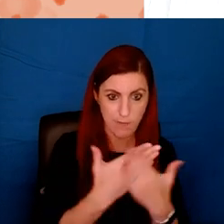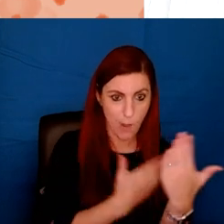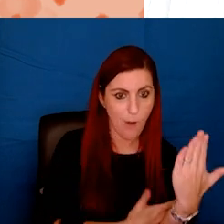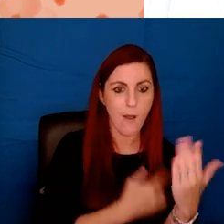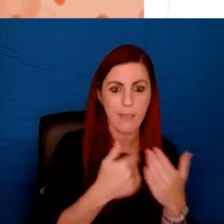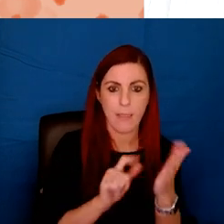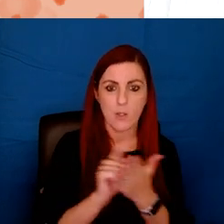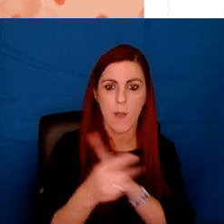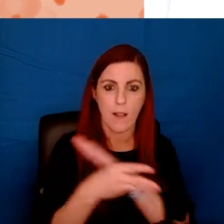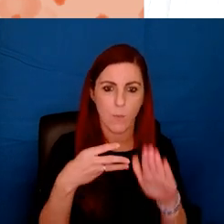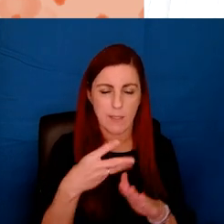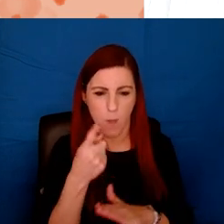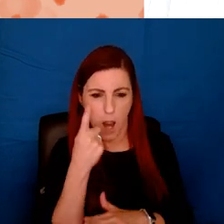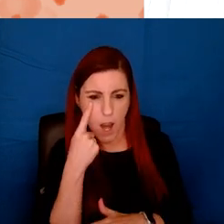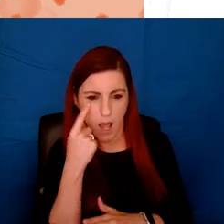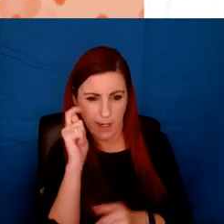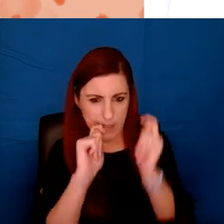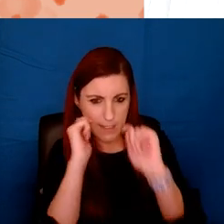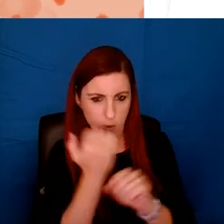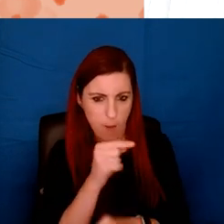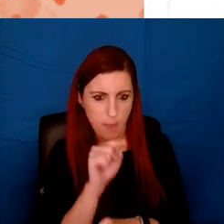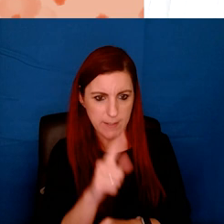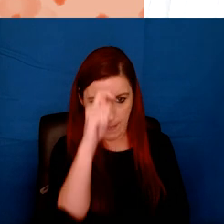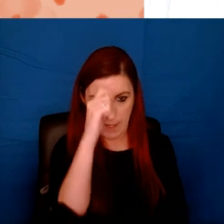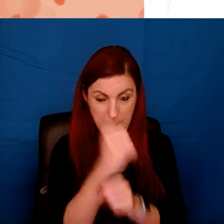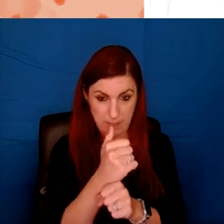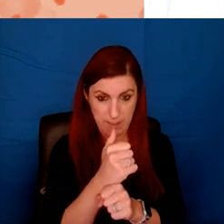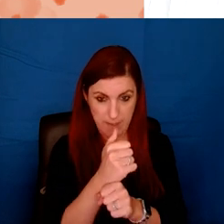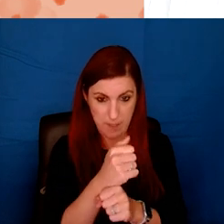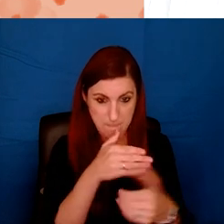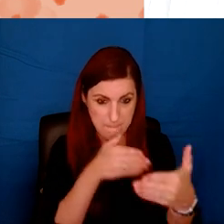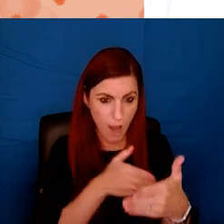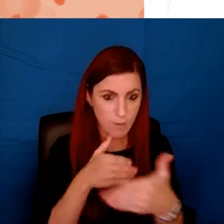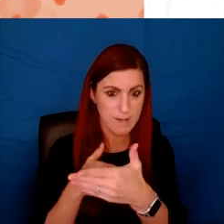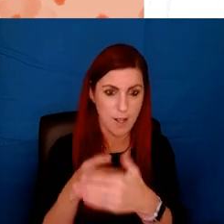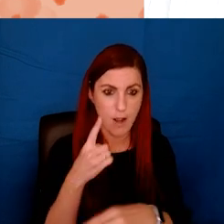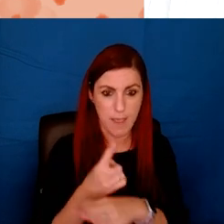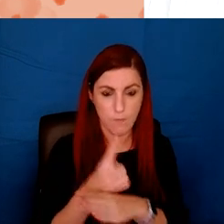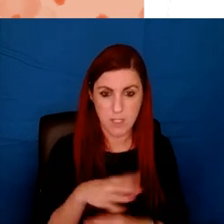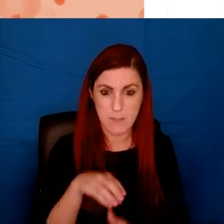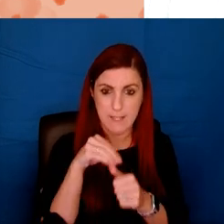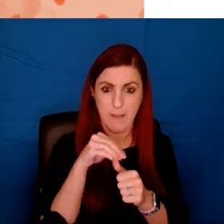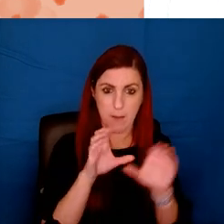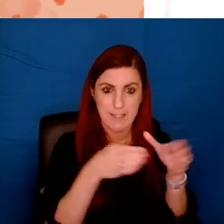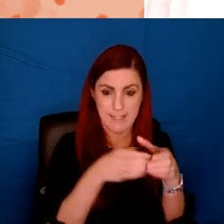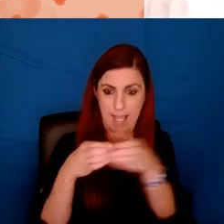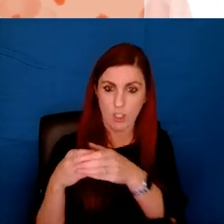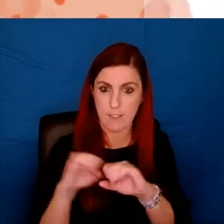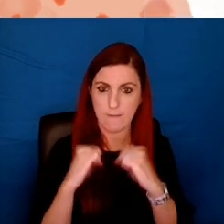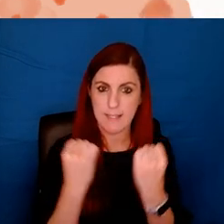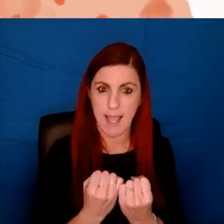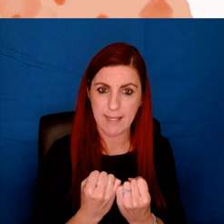up off the law, that the 12 weeks will be looked at really carefully and just see how difficult it is for certain sections of